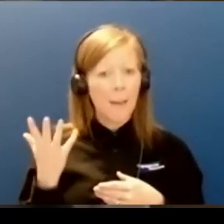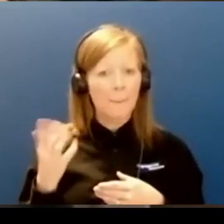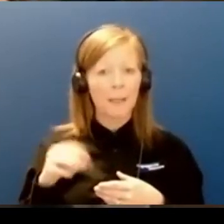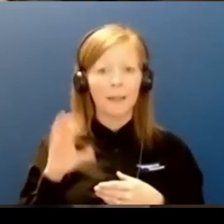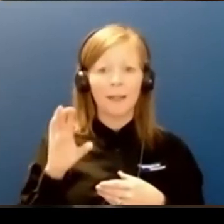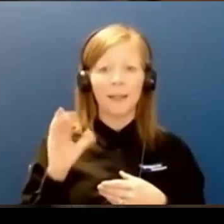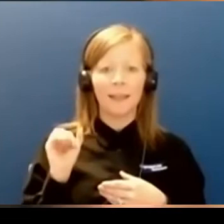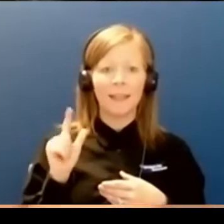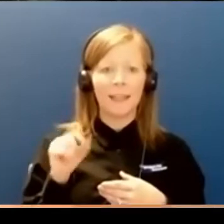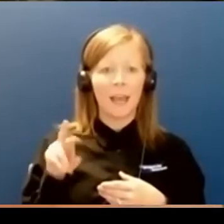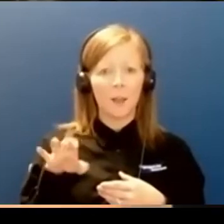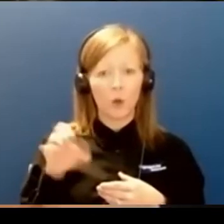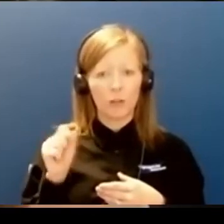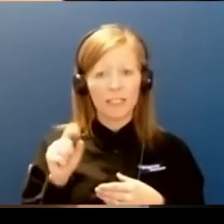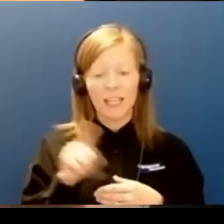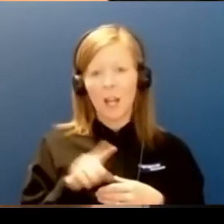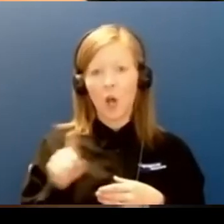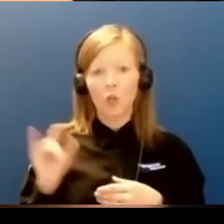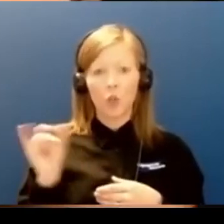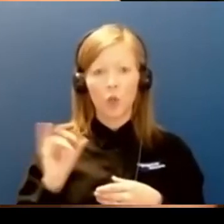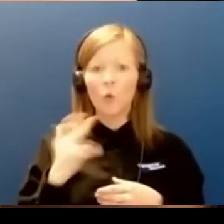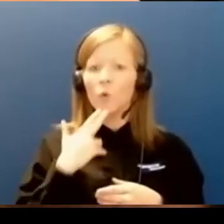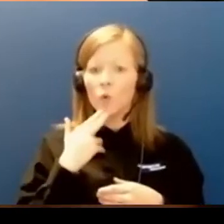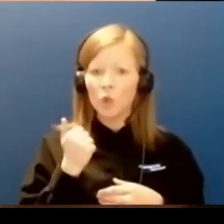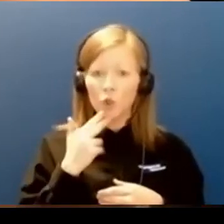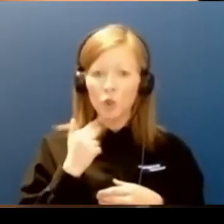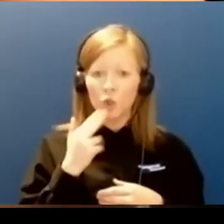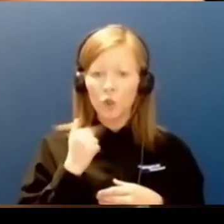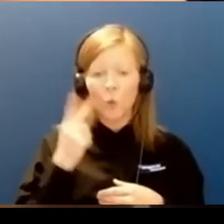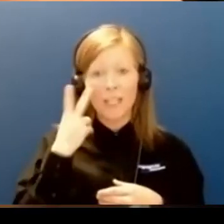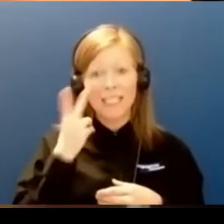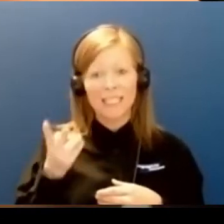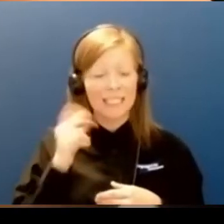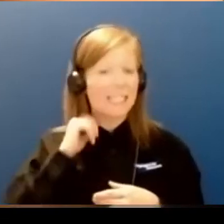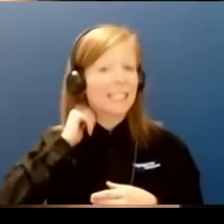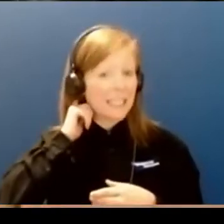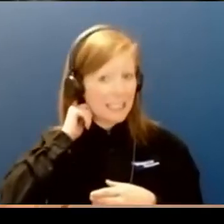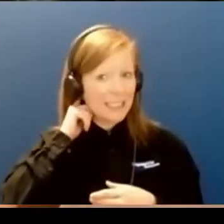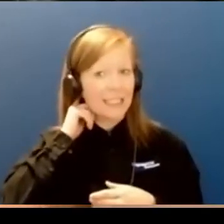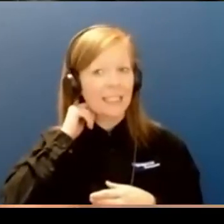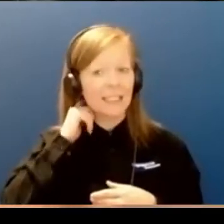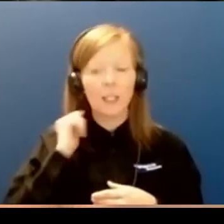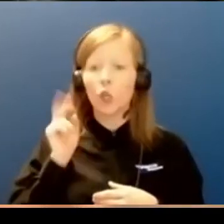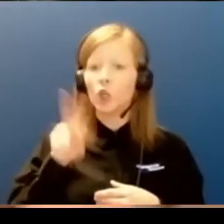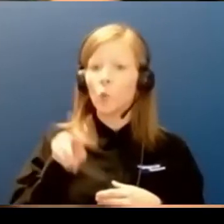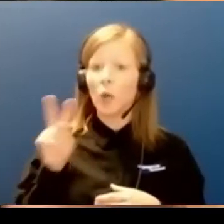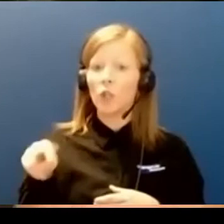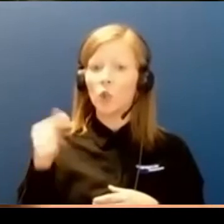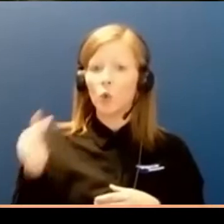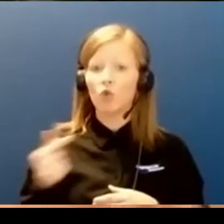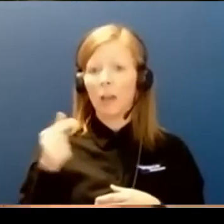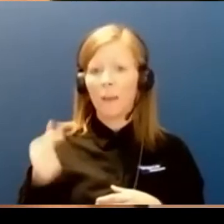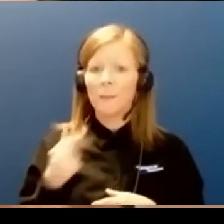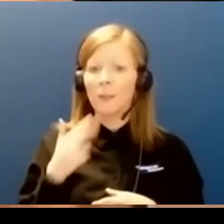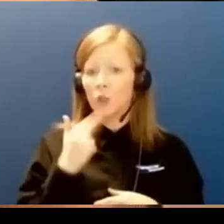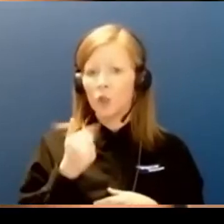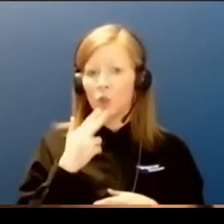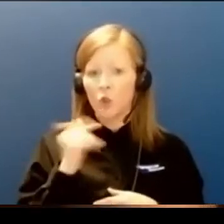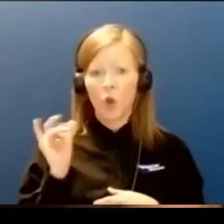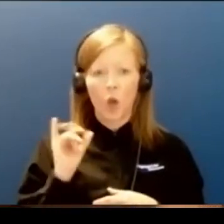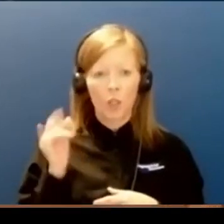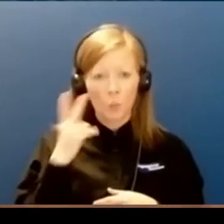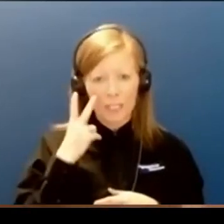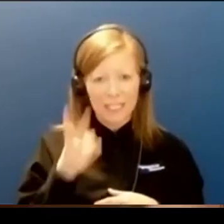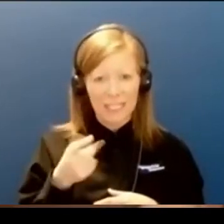calories and the sugar as well, right? So we see right here where it says that 22 grams of sugar. The other thing we look at is the